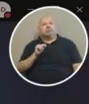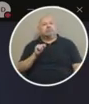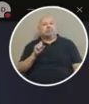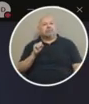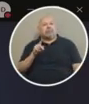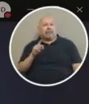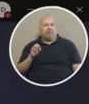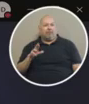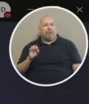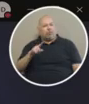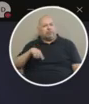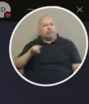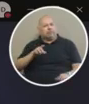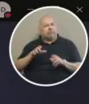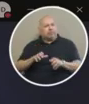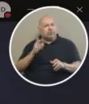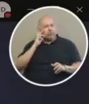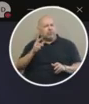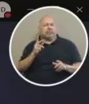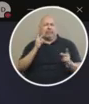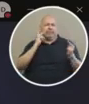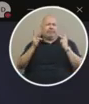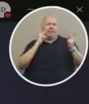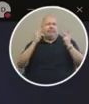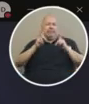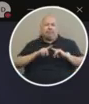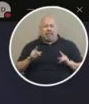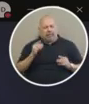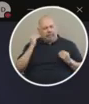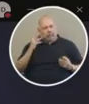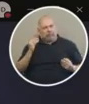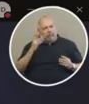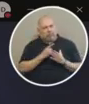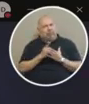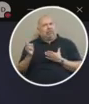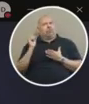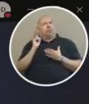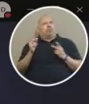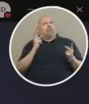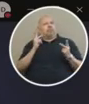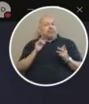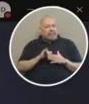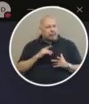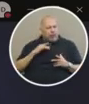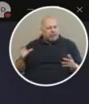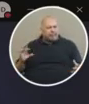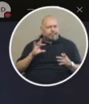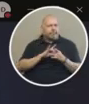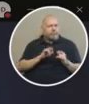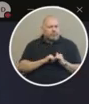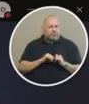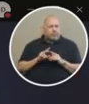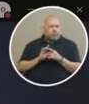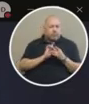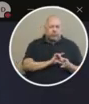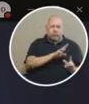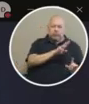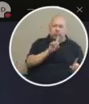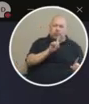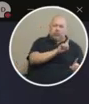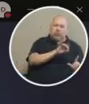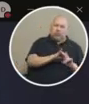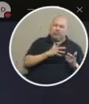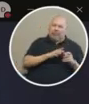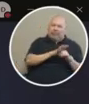and running on those incidents. We've seen hundreds of notifications last week. We were trying to tie them all through 211 as well, and it was